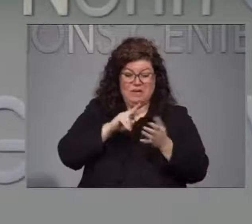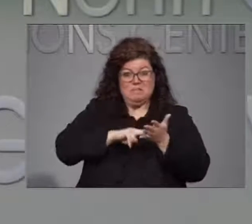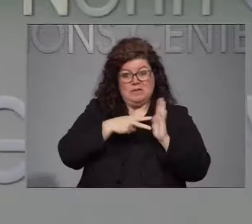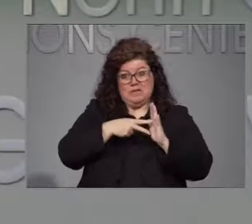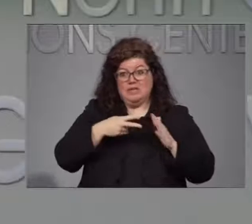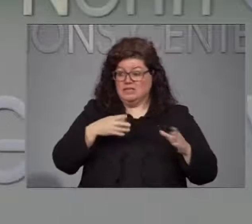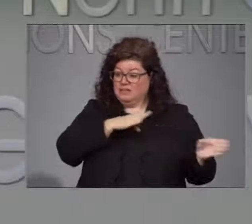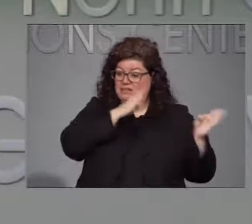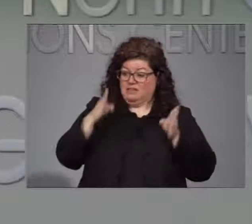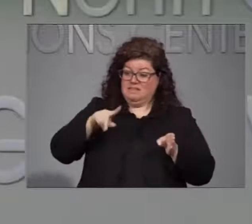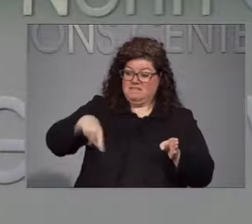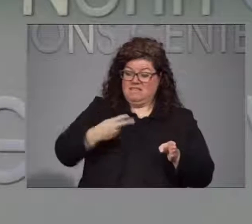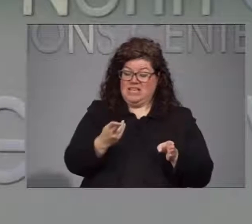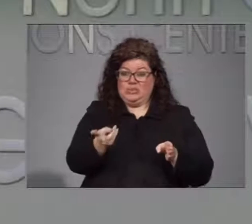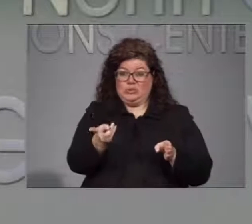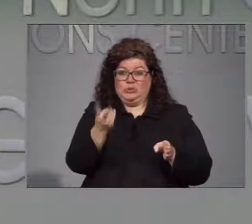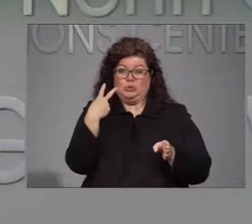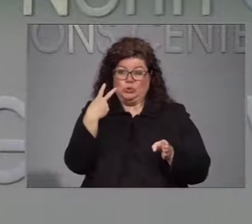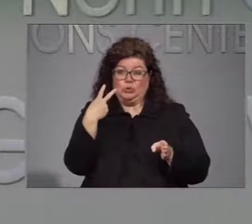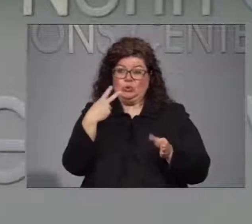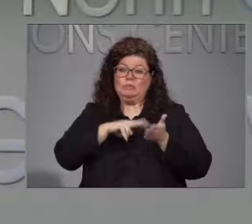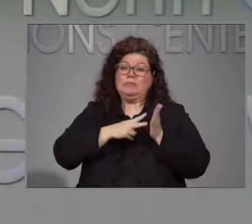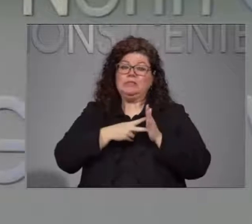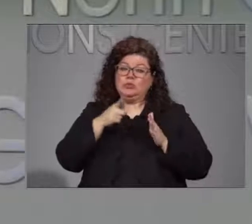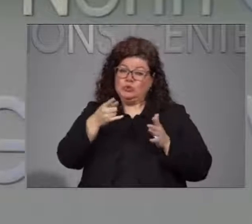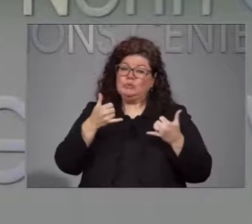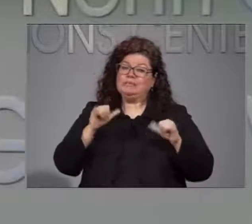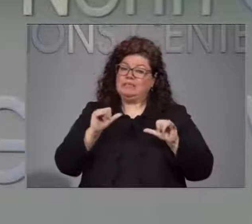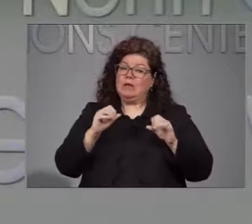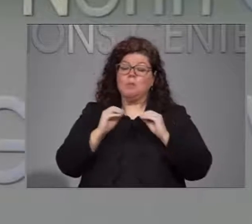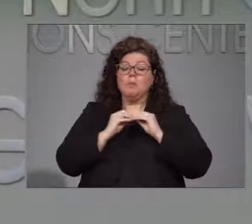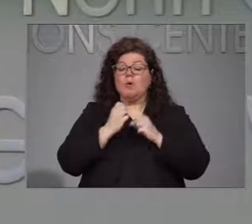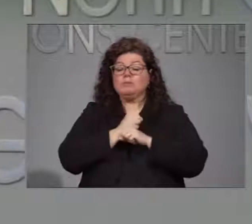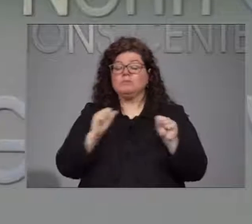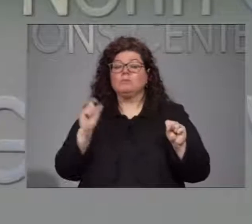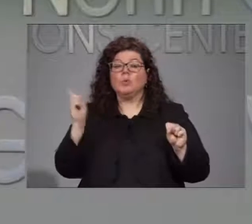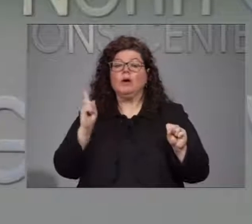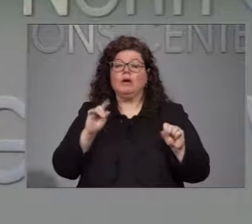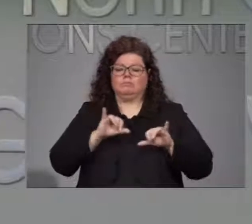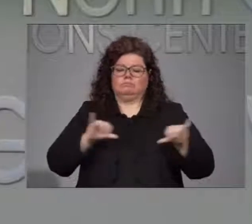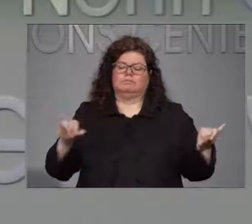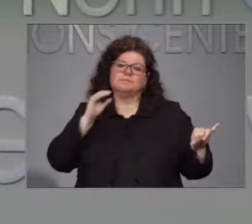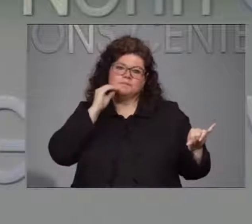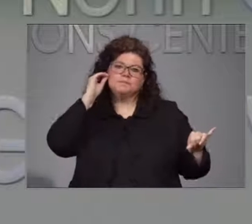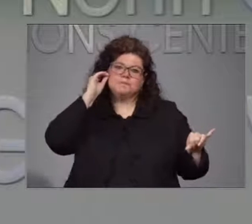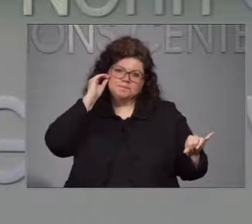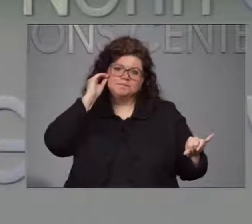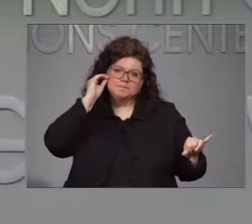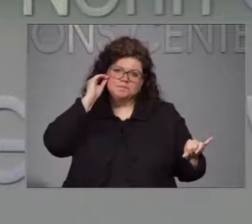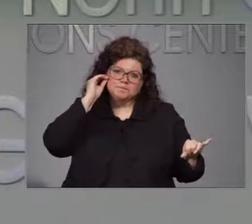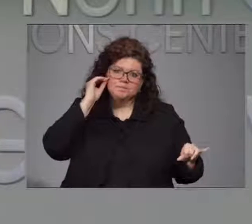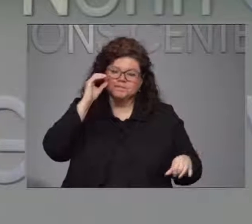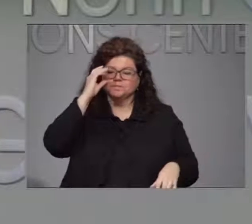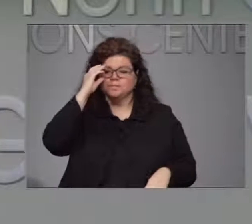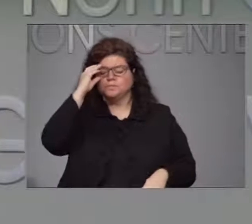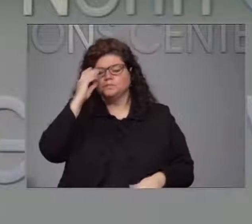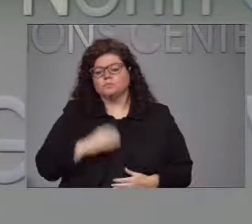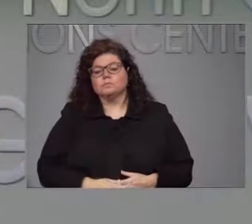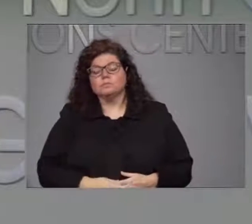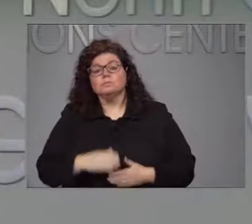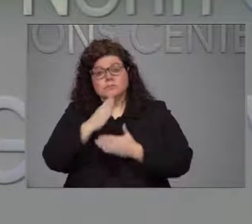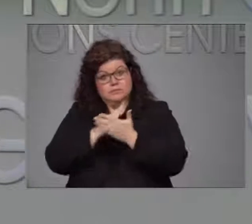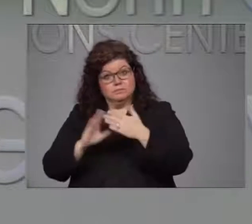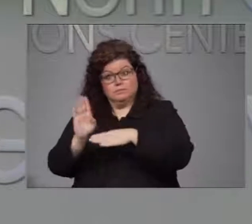recommendation. Just because we can leave home doesn't mean we always should. And the places that have opened with